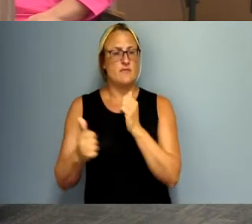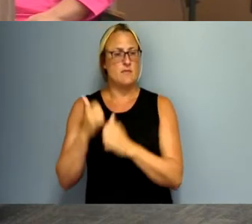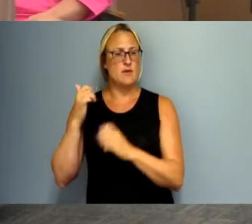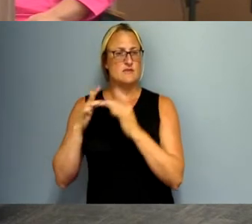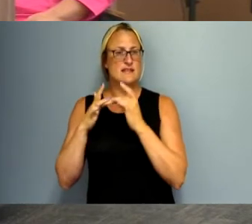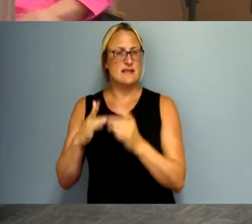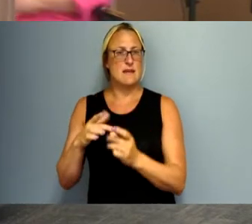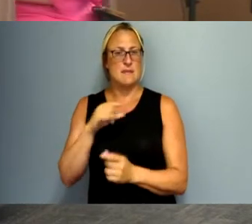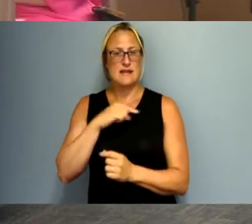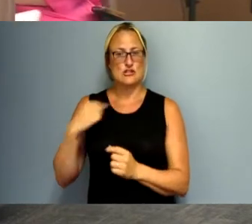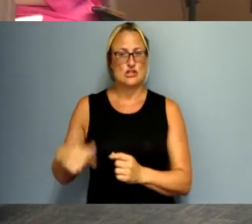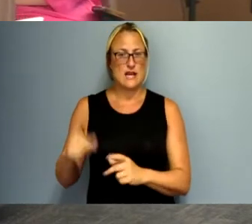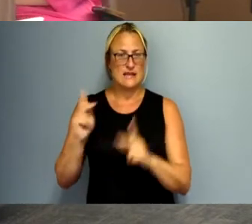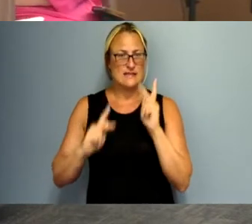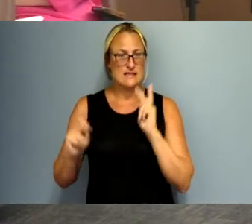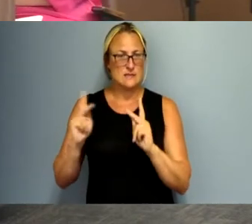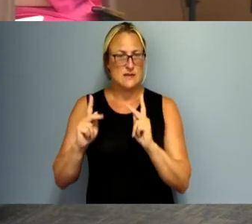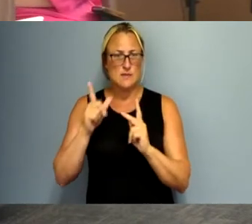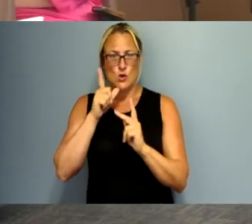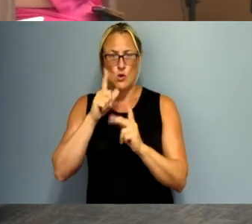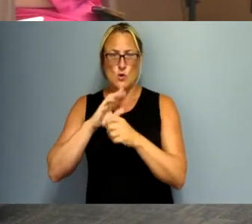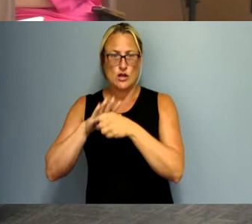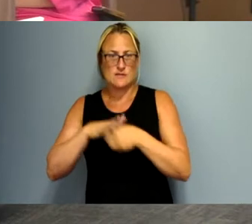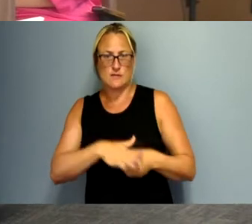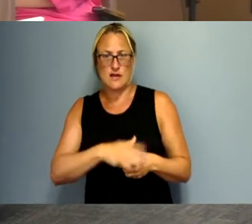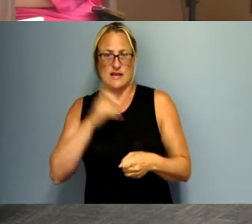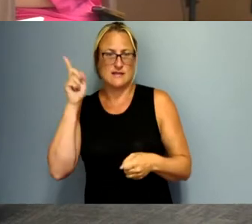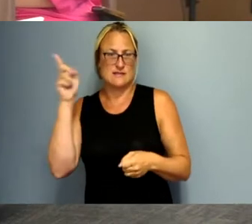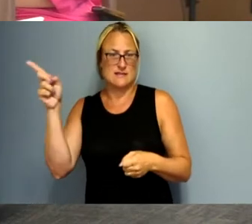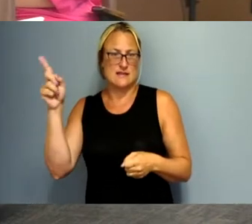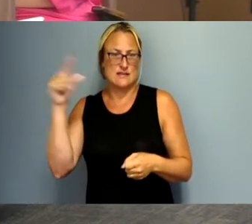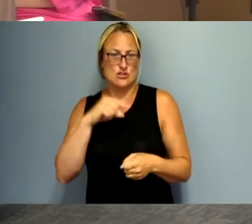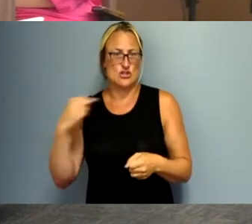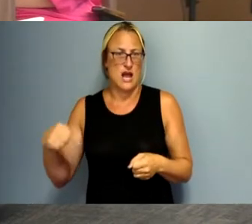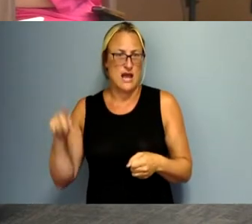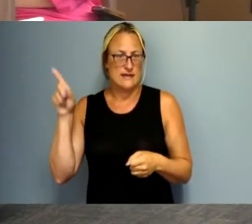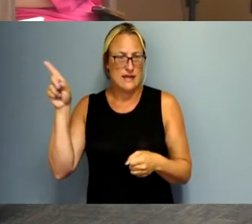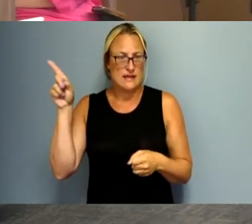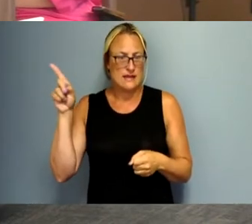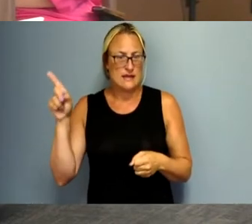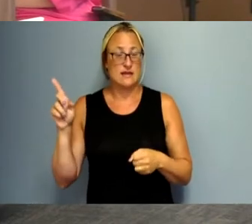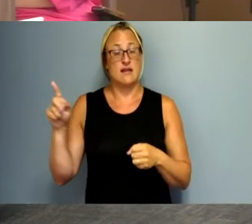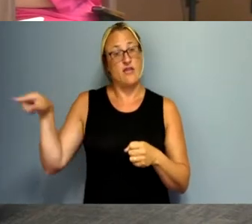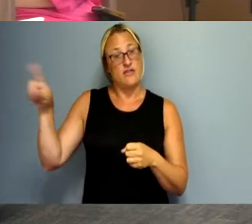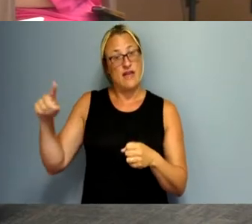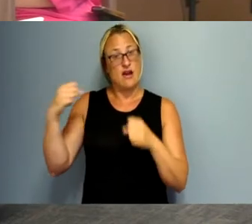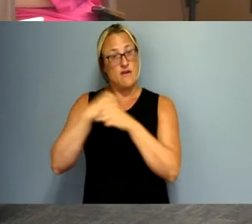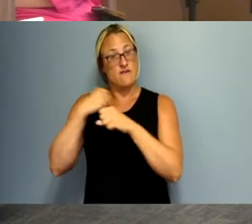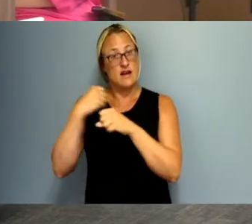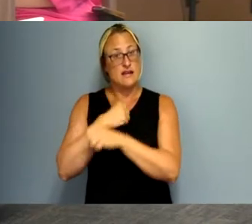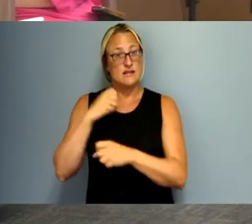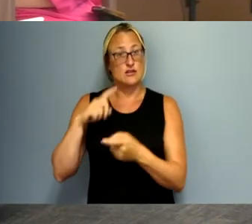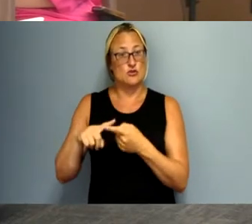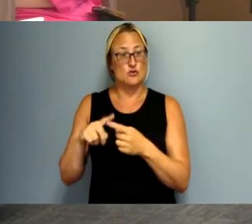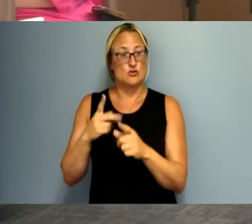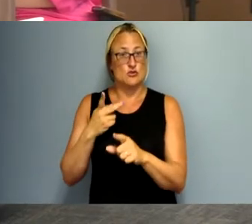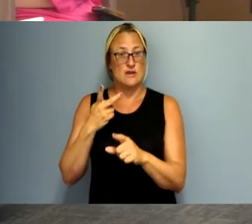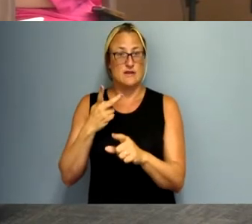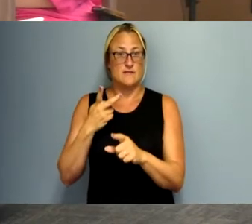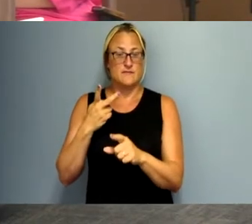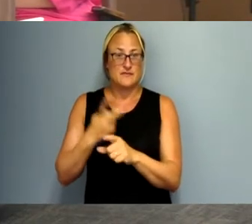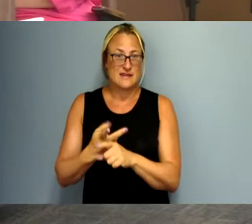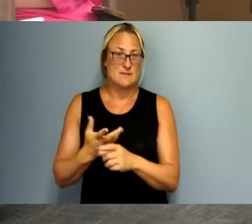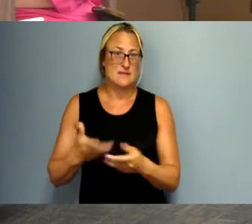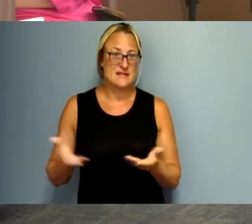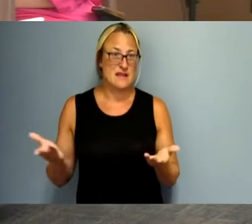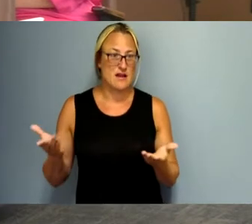Chinese people who are suppressed in China. And they are fighting to keep the stuff like it goes